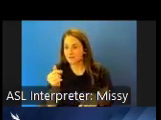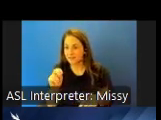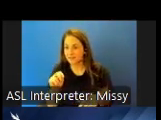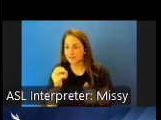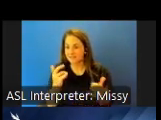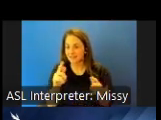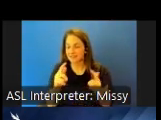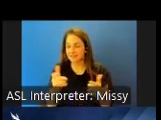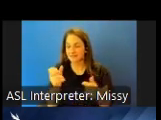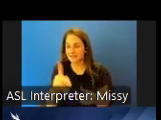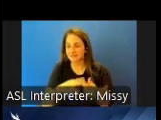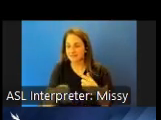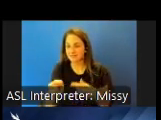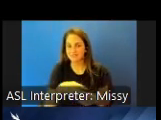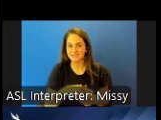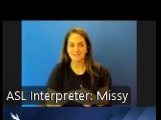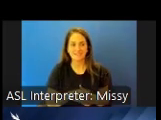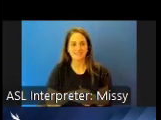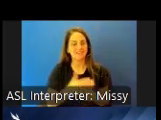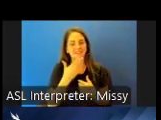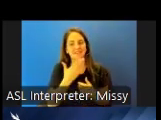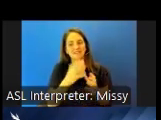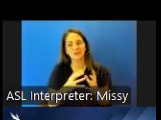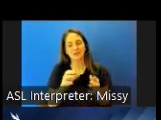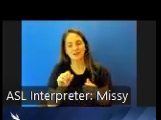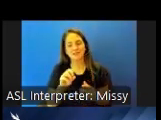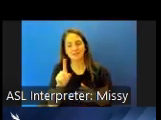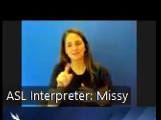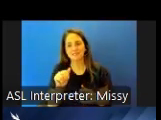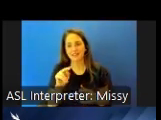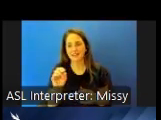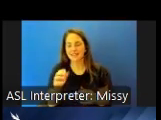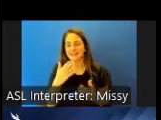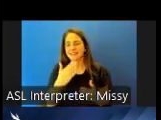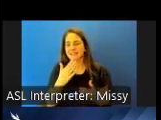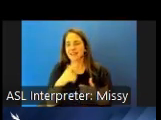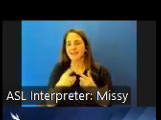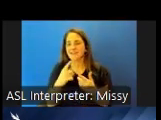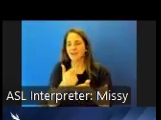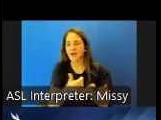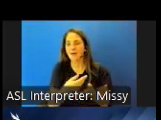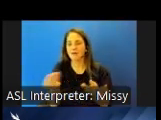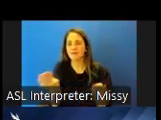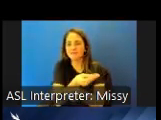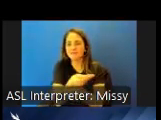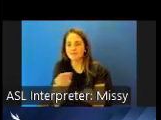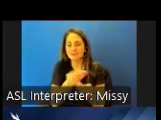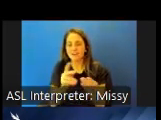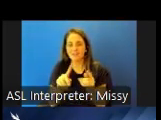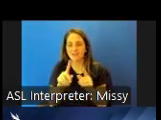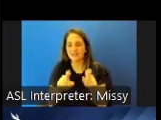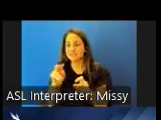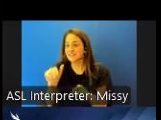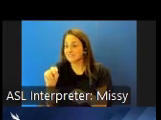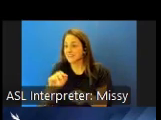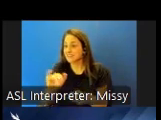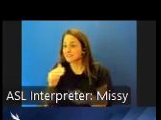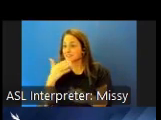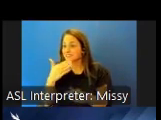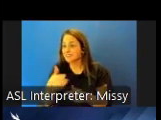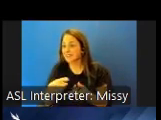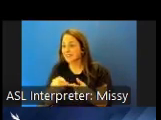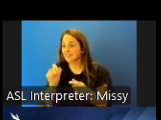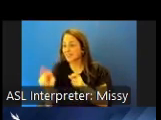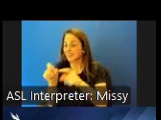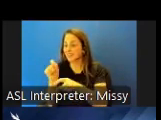kick it to you. Great. Thank you so much, Suzanne. Thanks for fielding all those questions. And Van Davis, thank you for being on standby so we could throw you